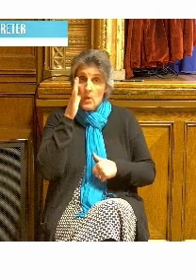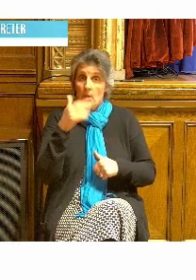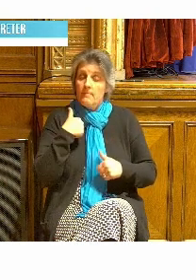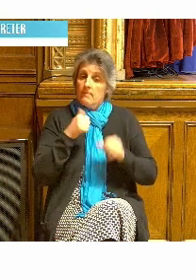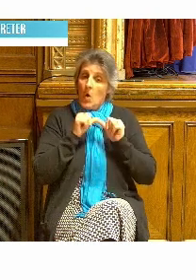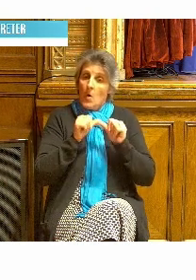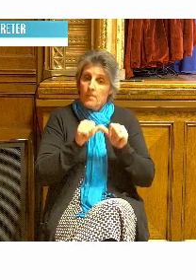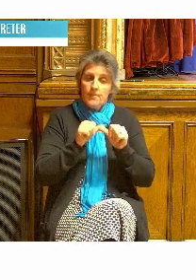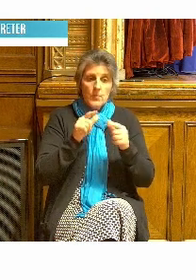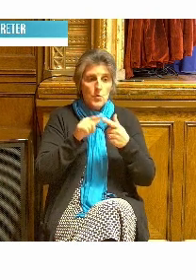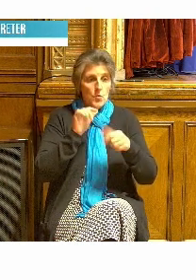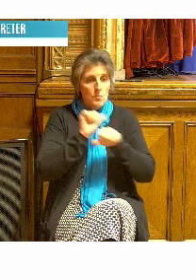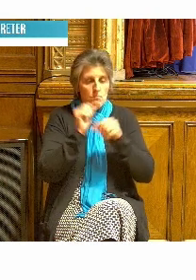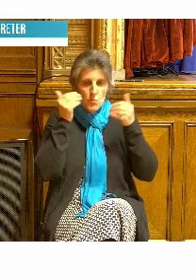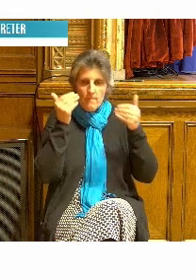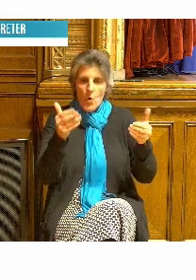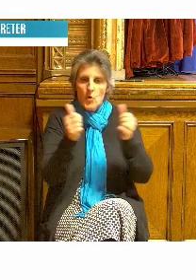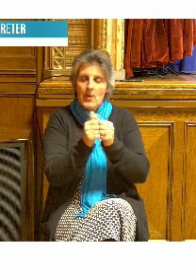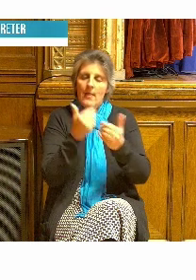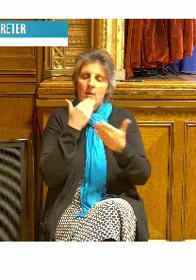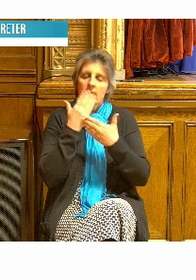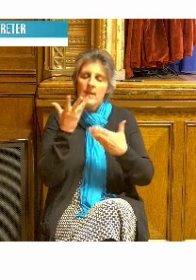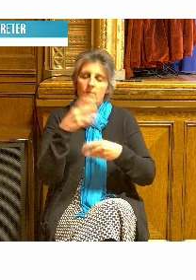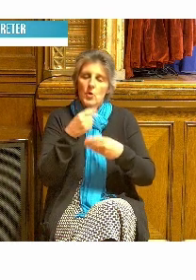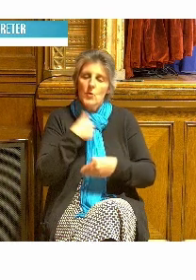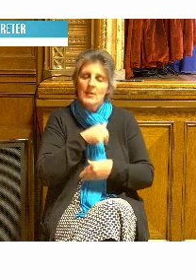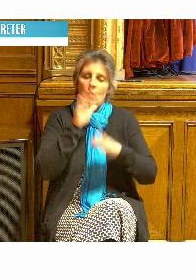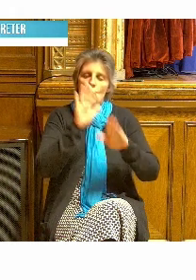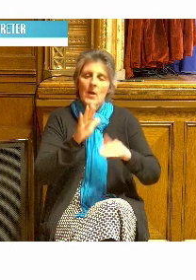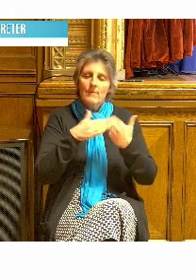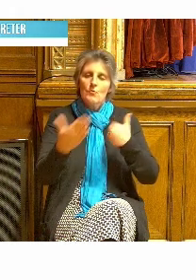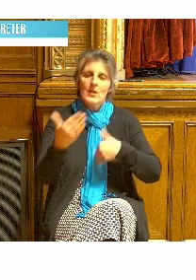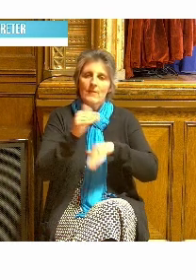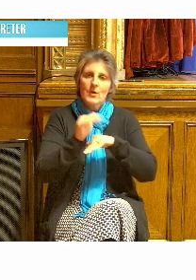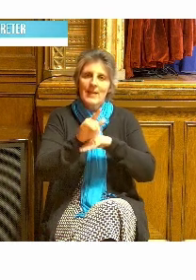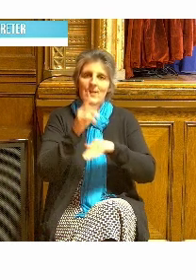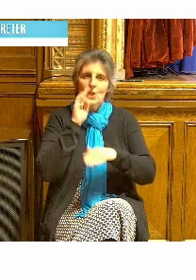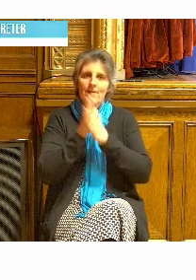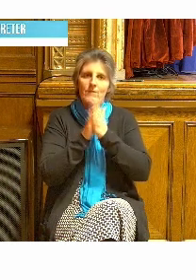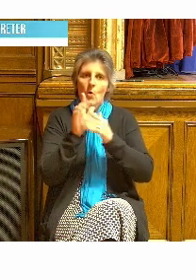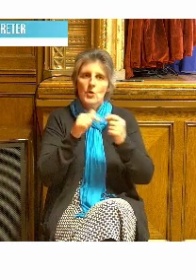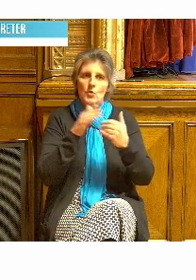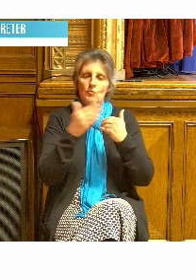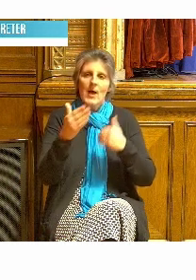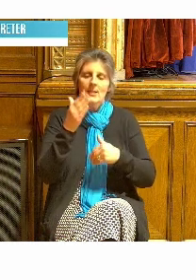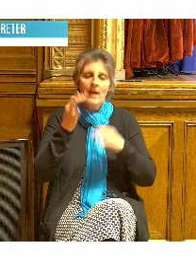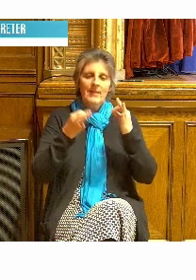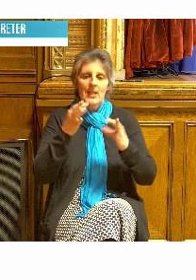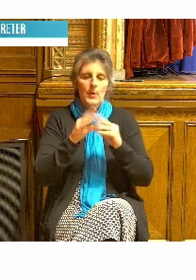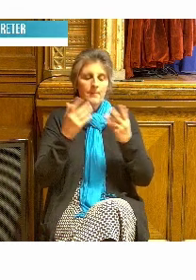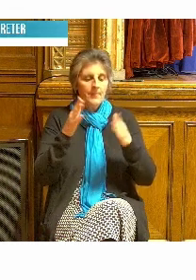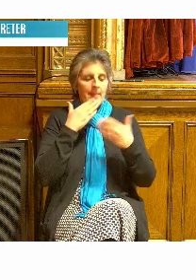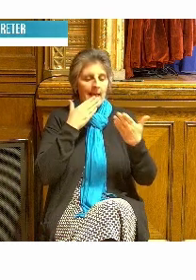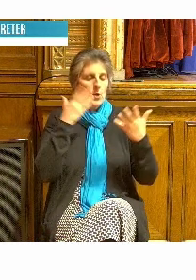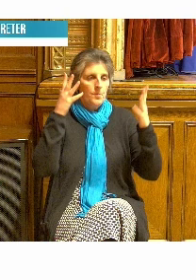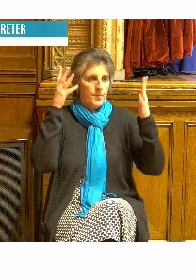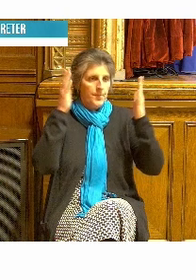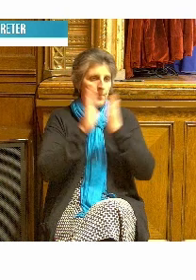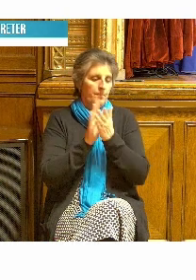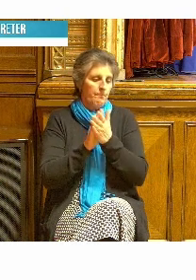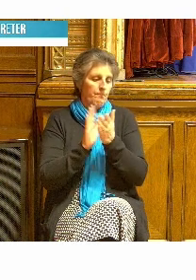continue to move forward together. Thank you for including us. Have a wonderful rest of your evening. Look forward to the rest of the hearing. Thank you. Thank you. Thank